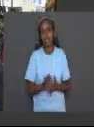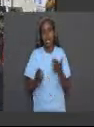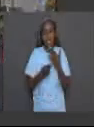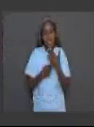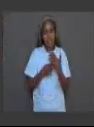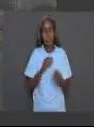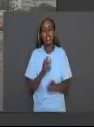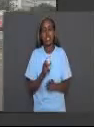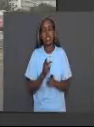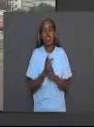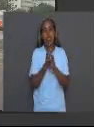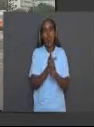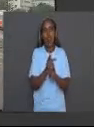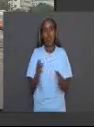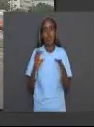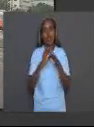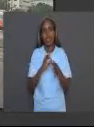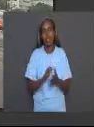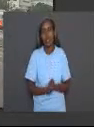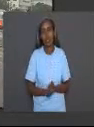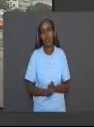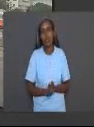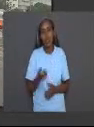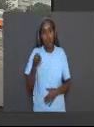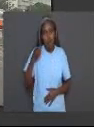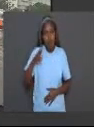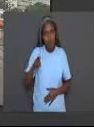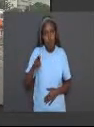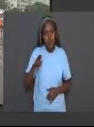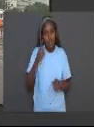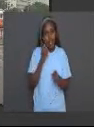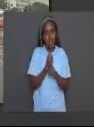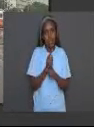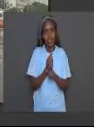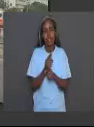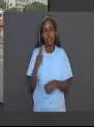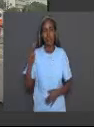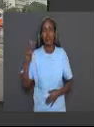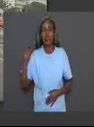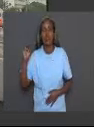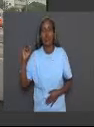and loan association, or a credit union.